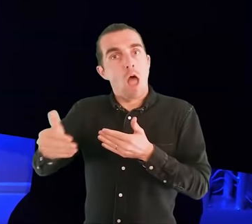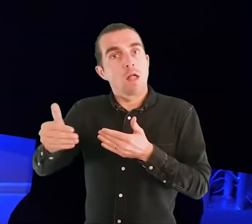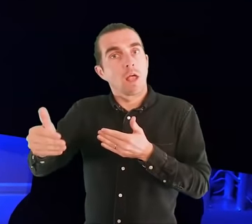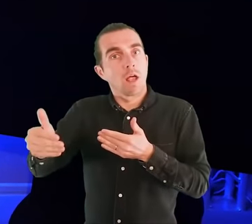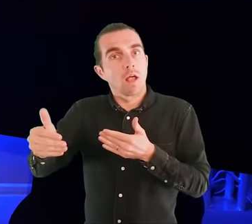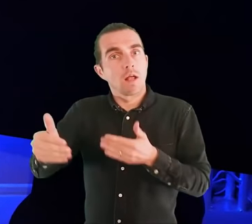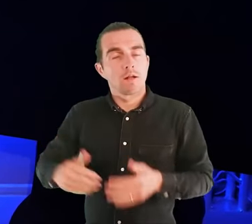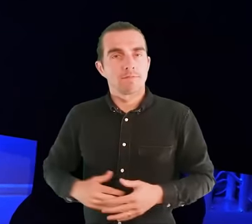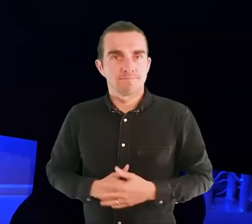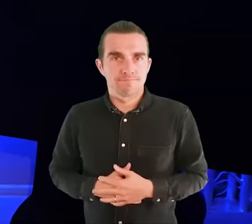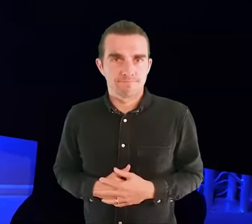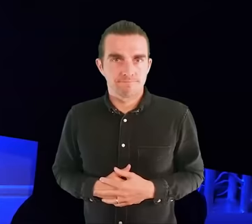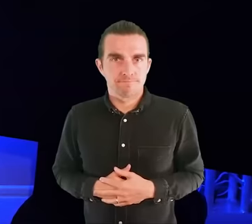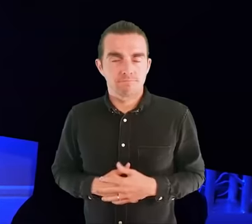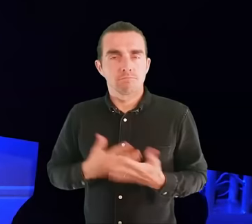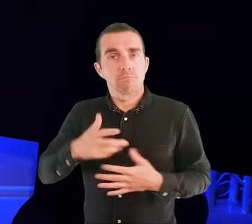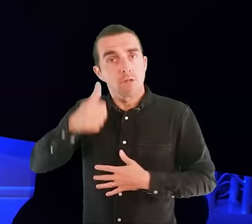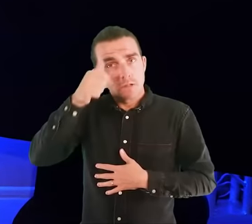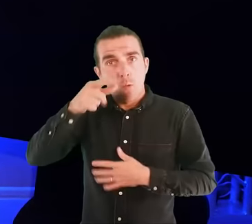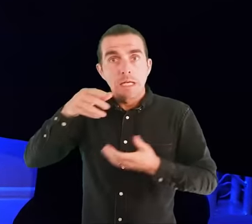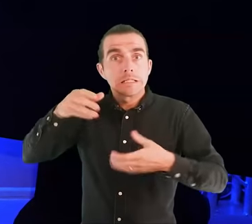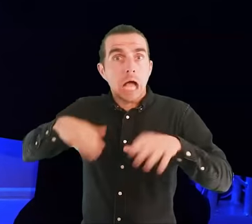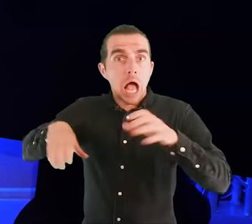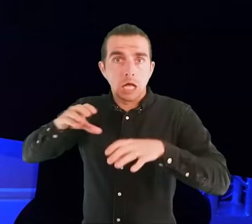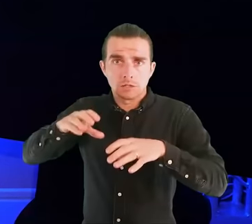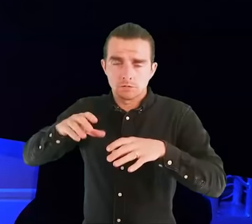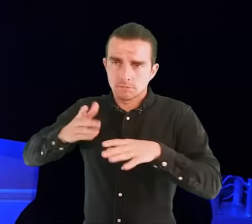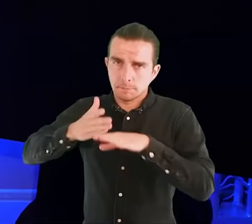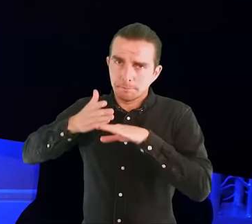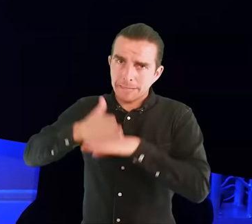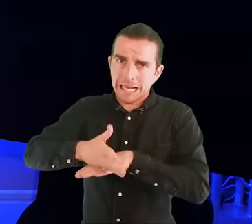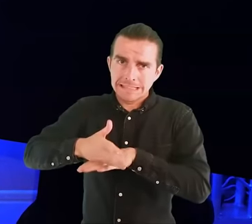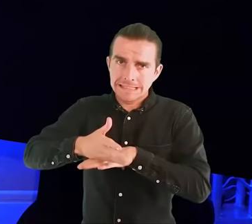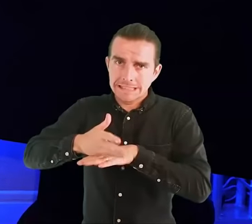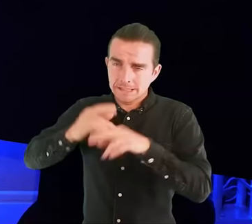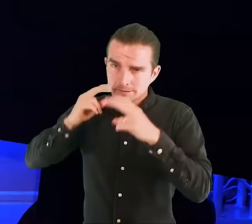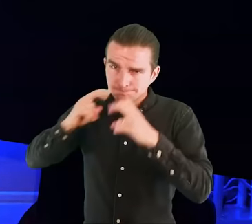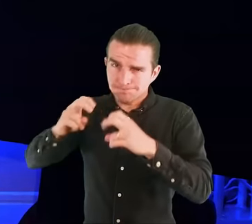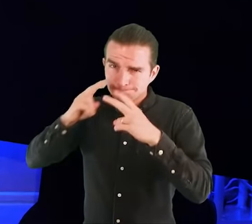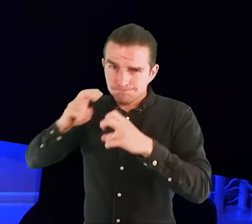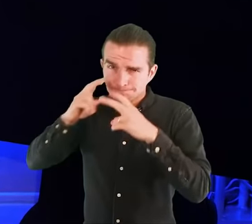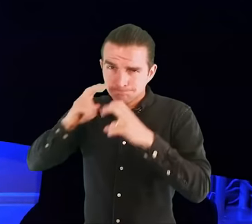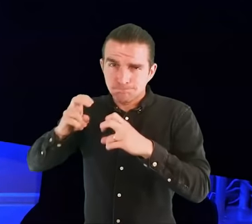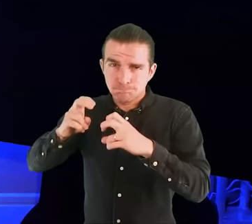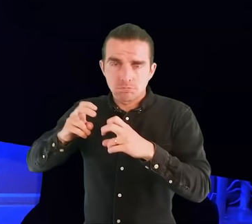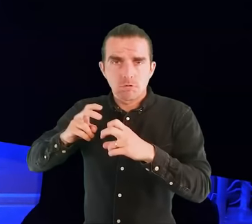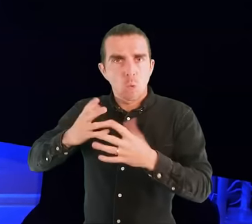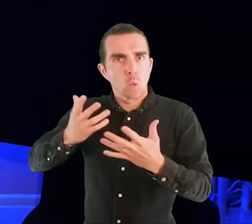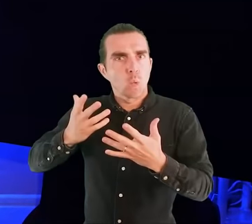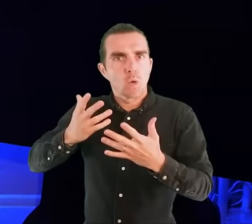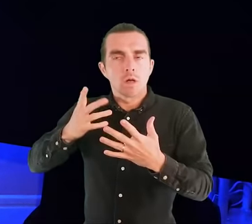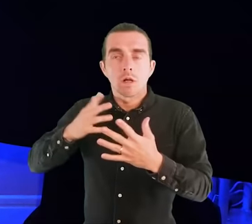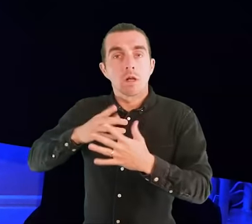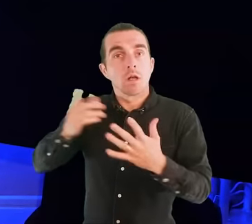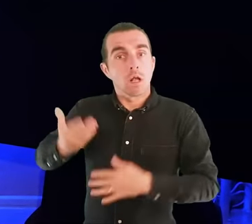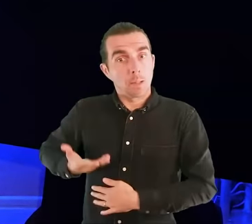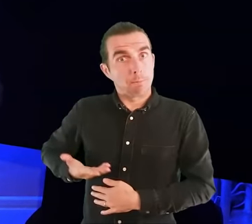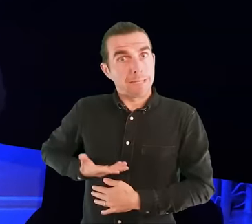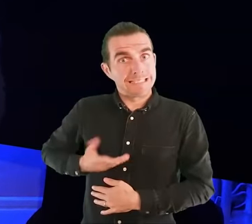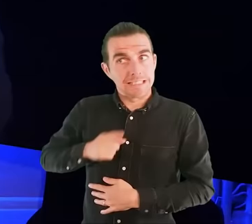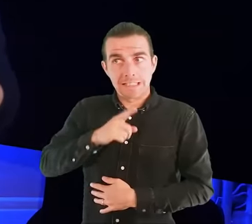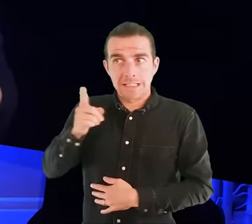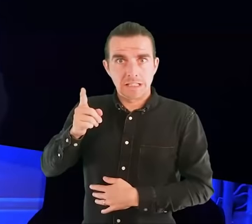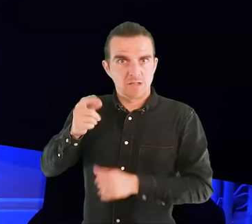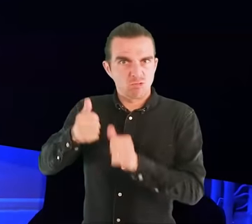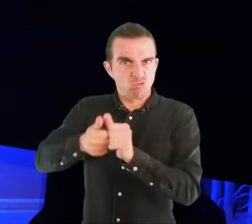who is busy thinking about us? Human beings. Today, very few are